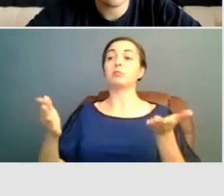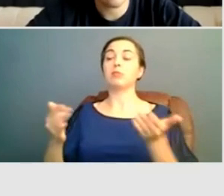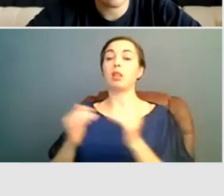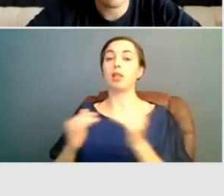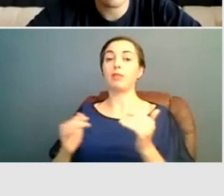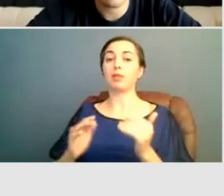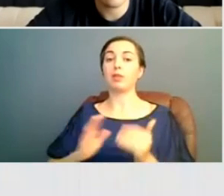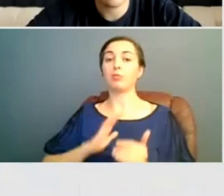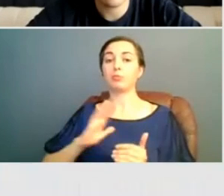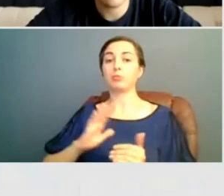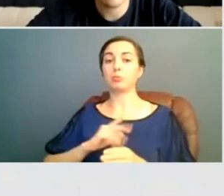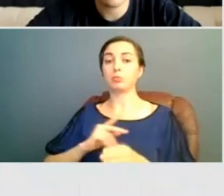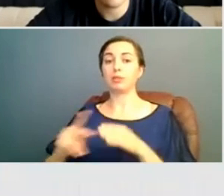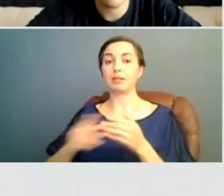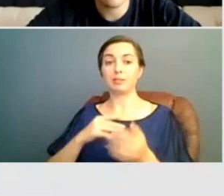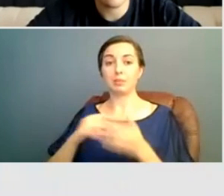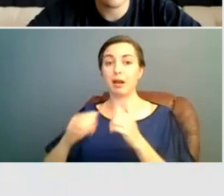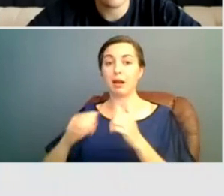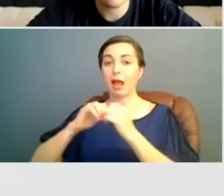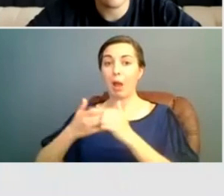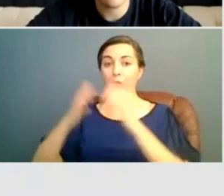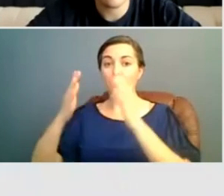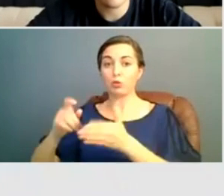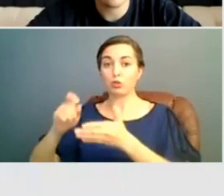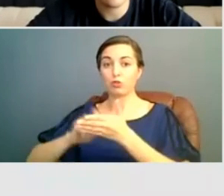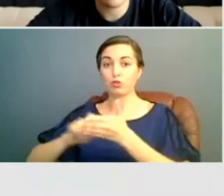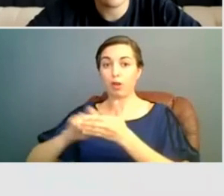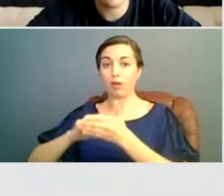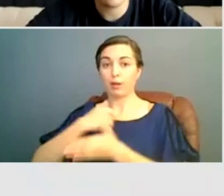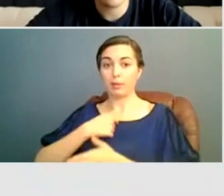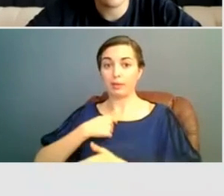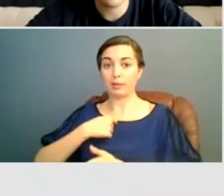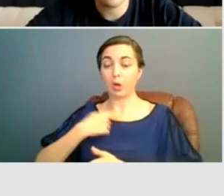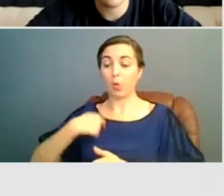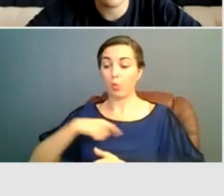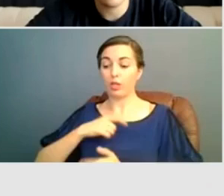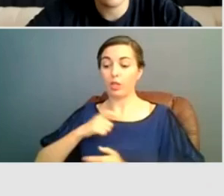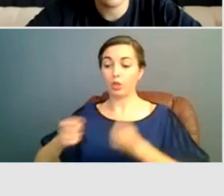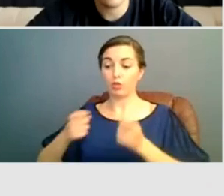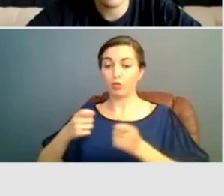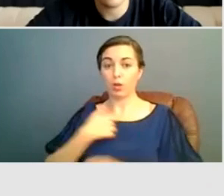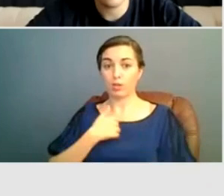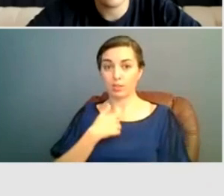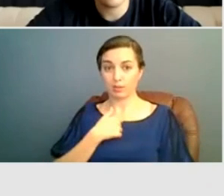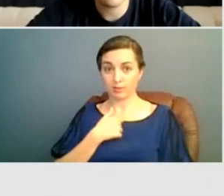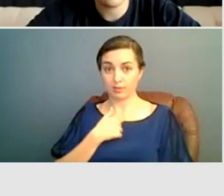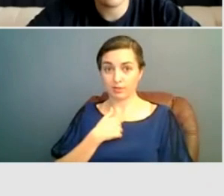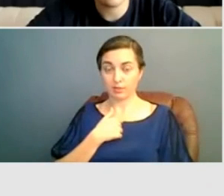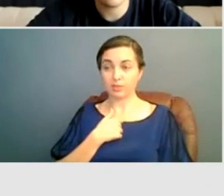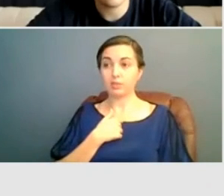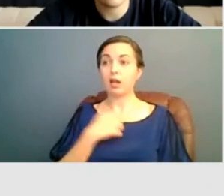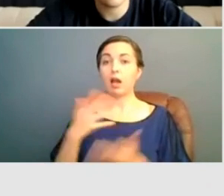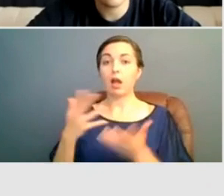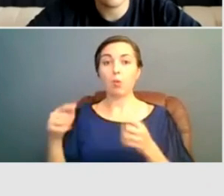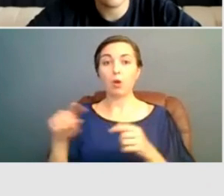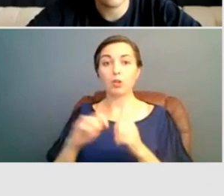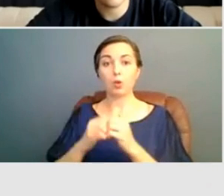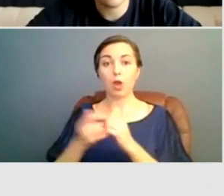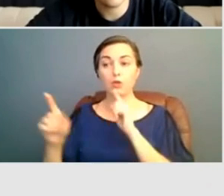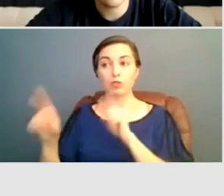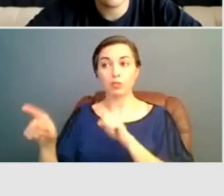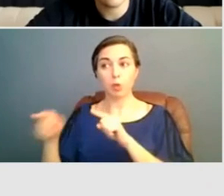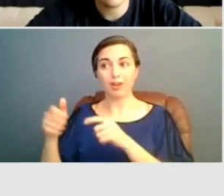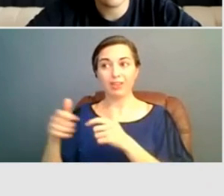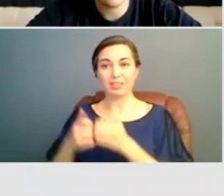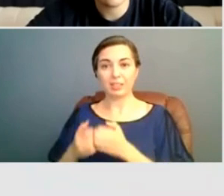regardless of how the person's writing to us, right? Because we control ourselves. So I want you all, how would you respond to this text